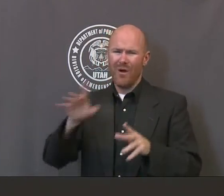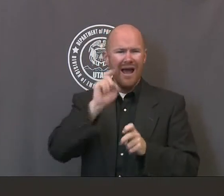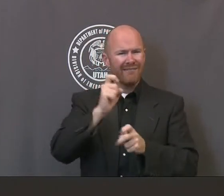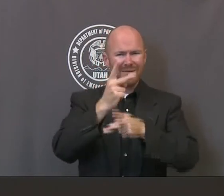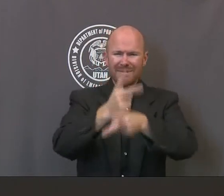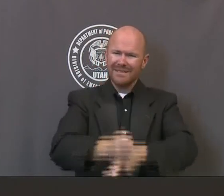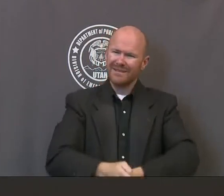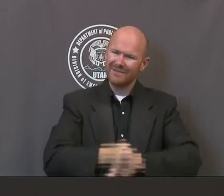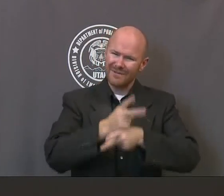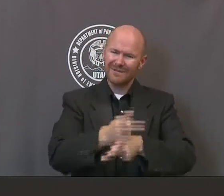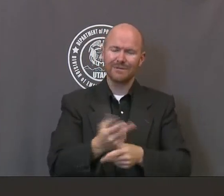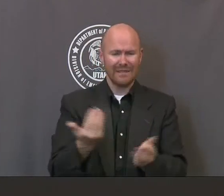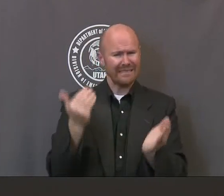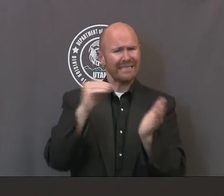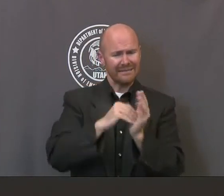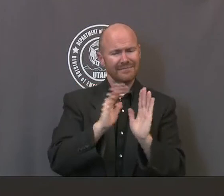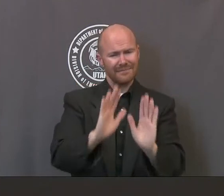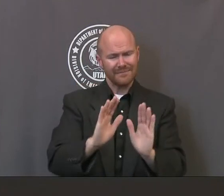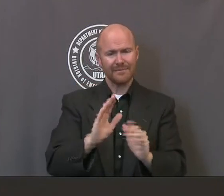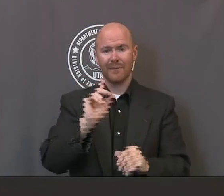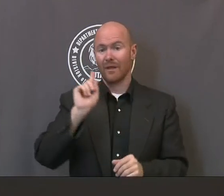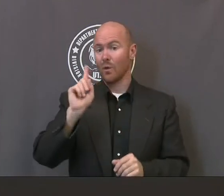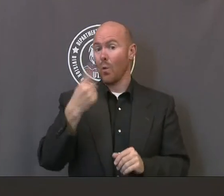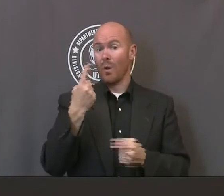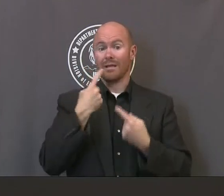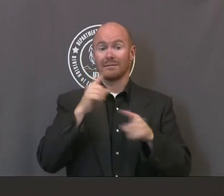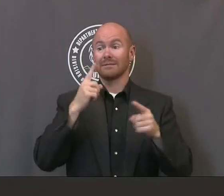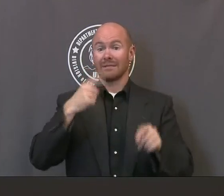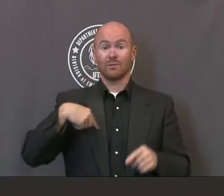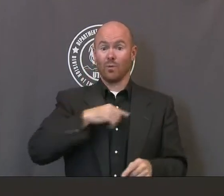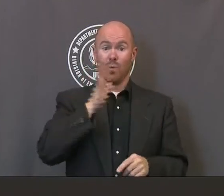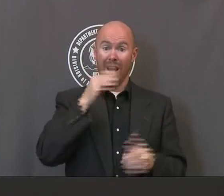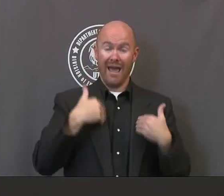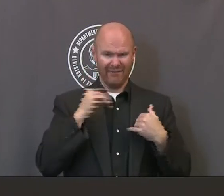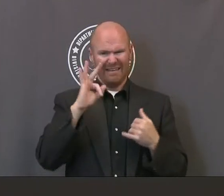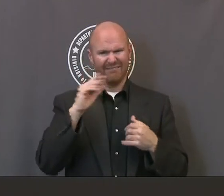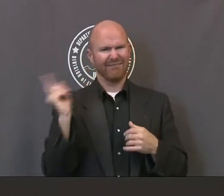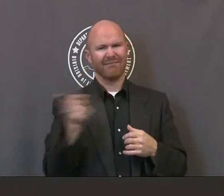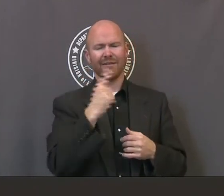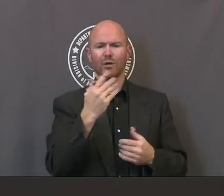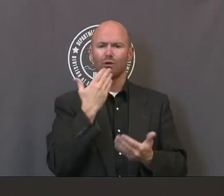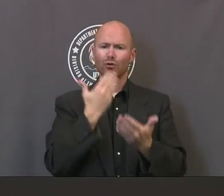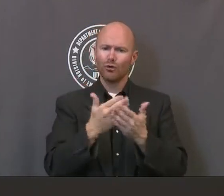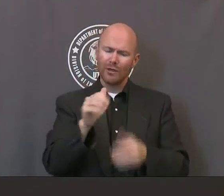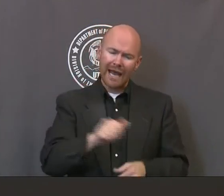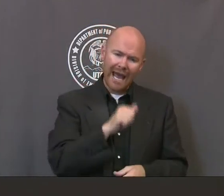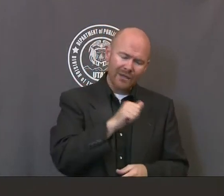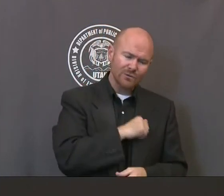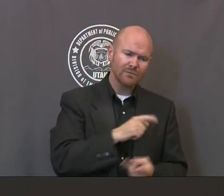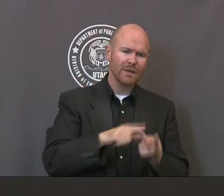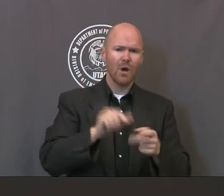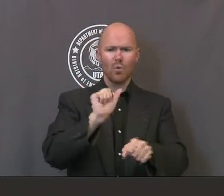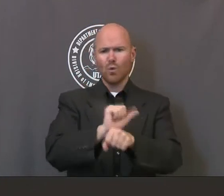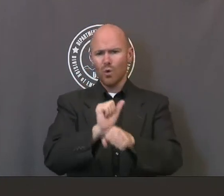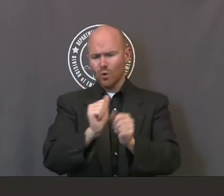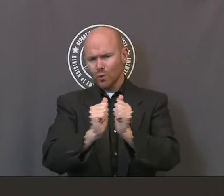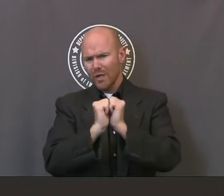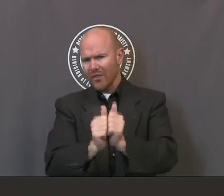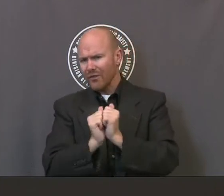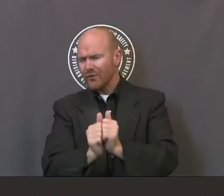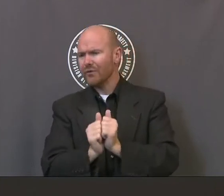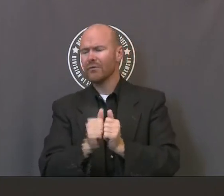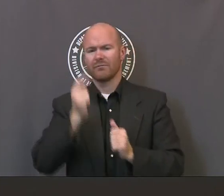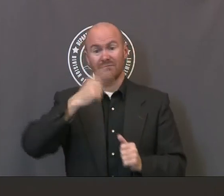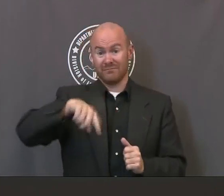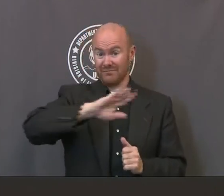populations. So again, the only success we're going to have here is if we work together with a good attitude of saying, what can we do to make things better? We all have a role